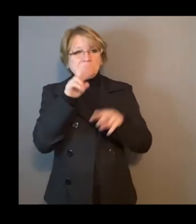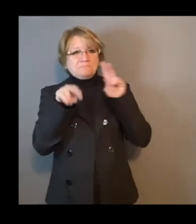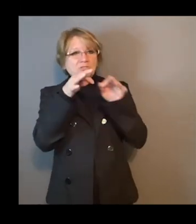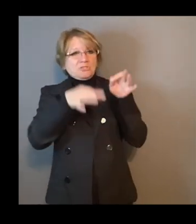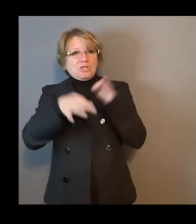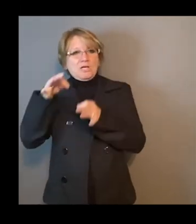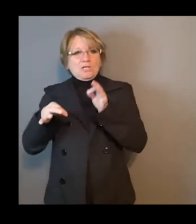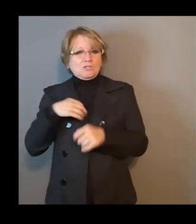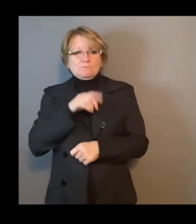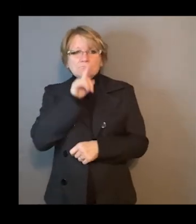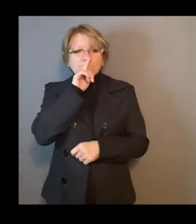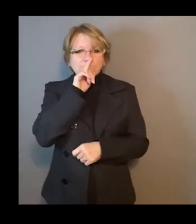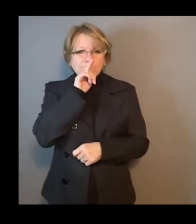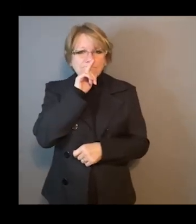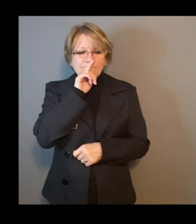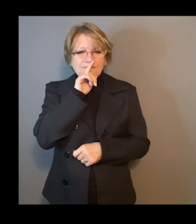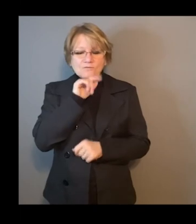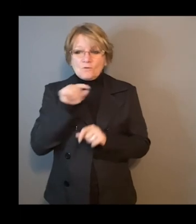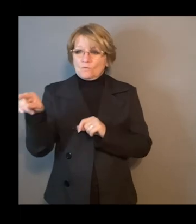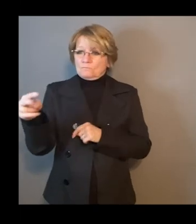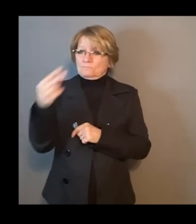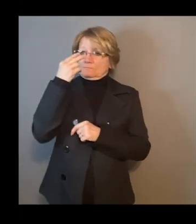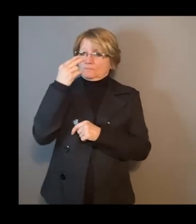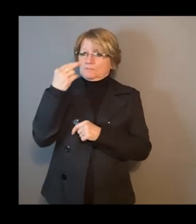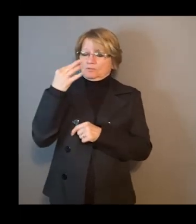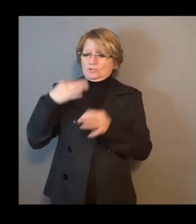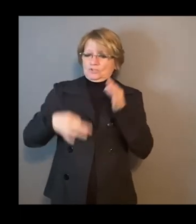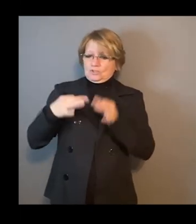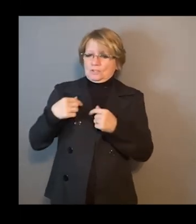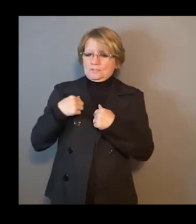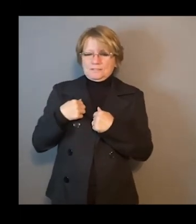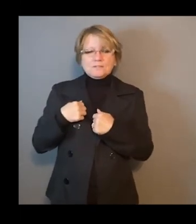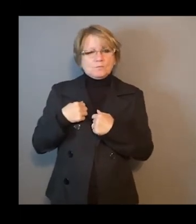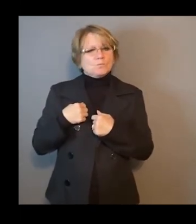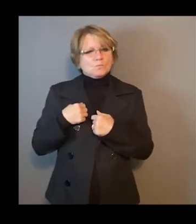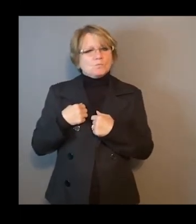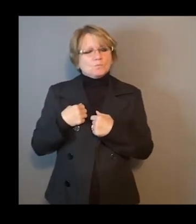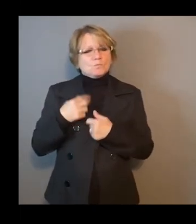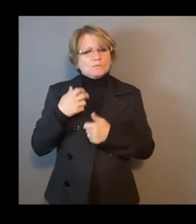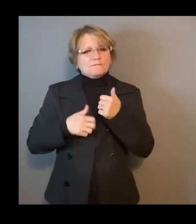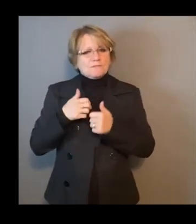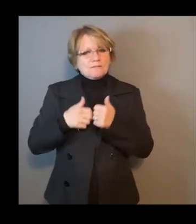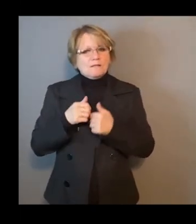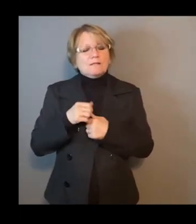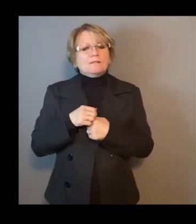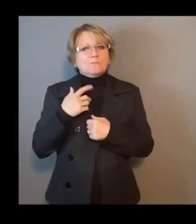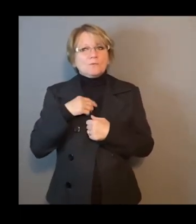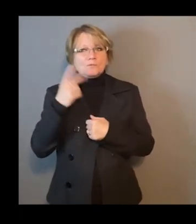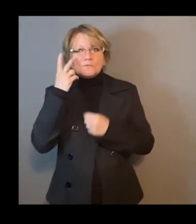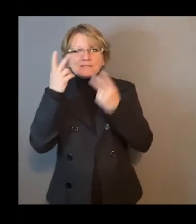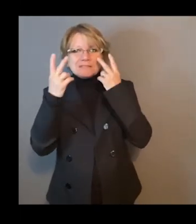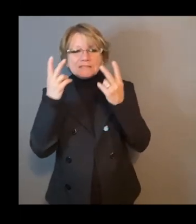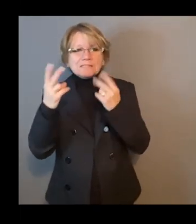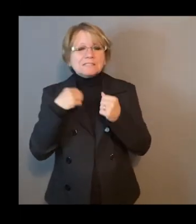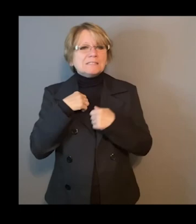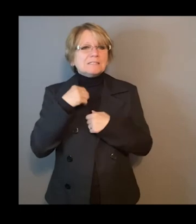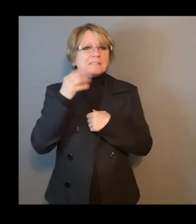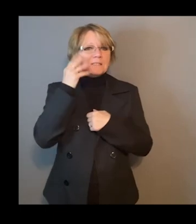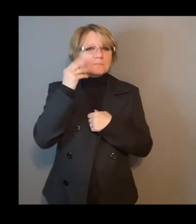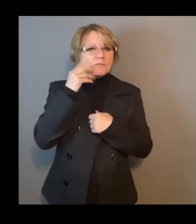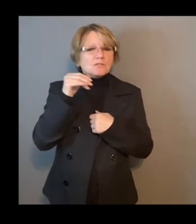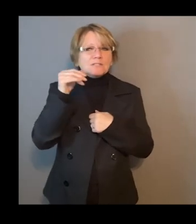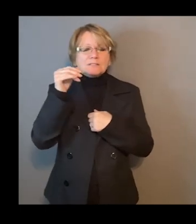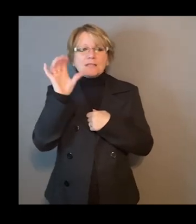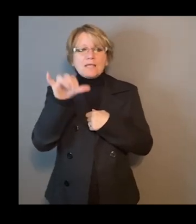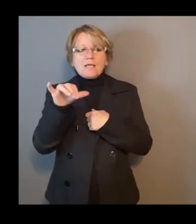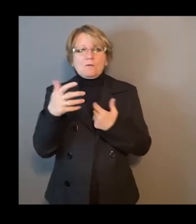that. So it's definitely difficult. And like Telly said, that's the type of stuff, like when you hear and when you see it and it's so visible